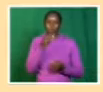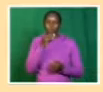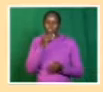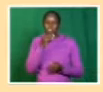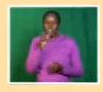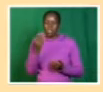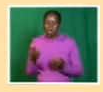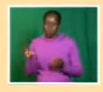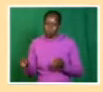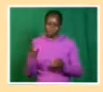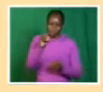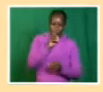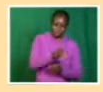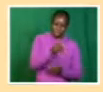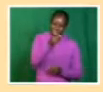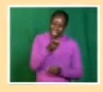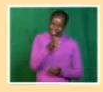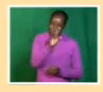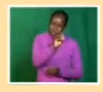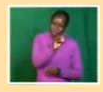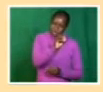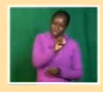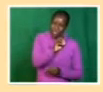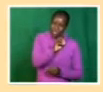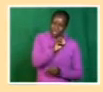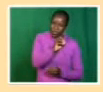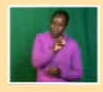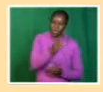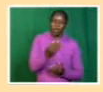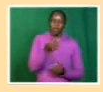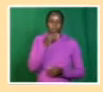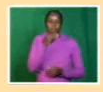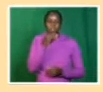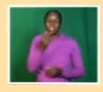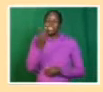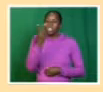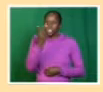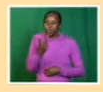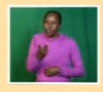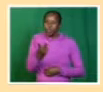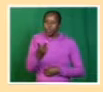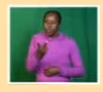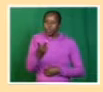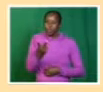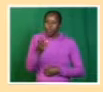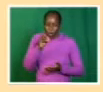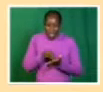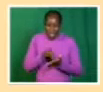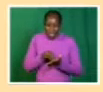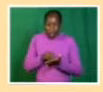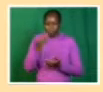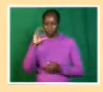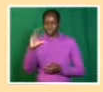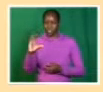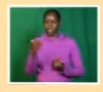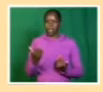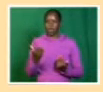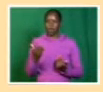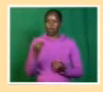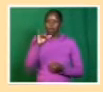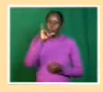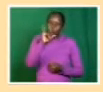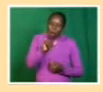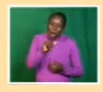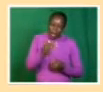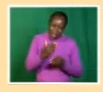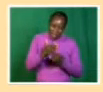that equation where you have x, you put a 0, these 2 terms disappears and you are left with c. So hence the